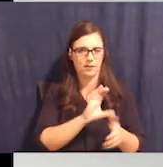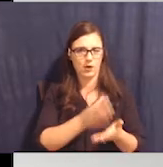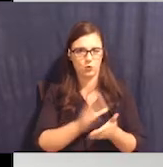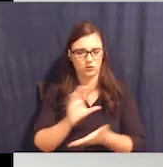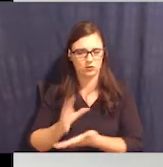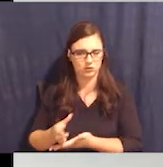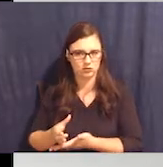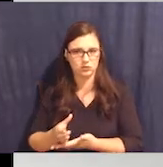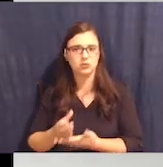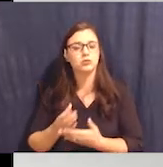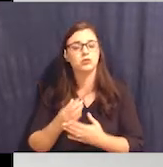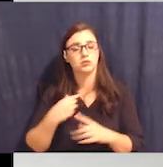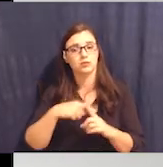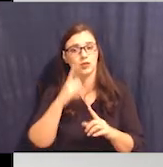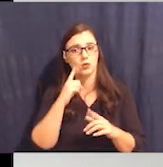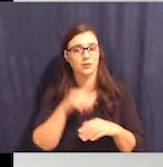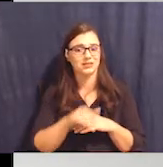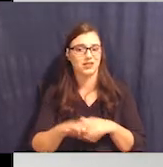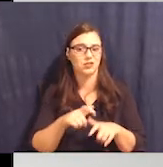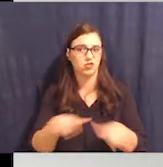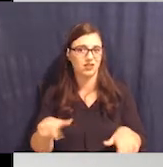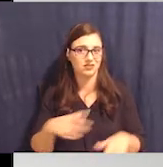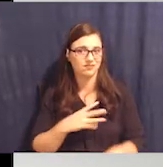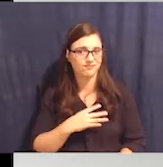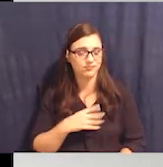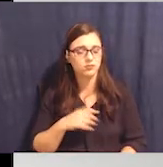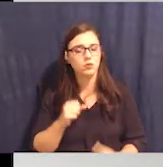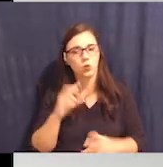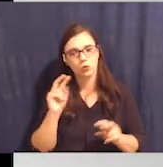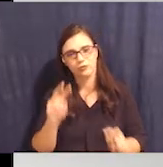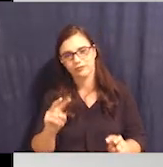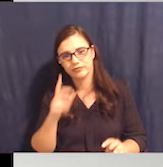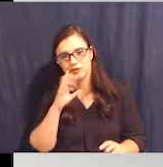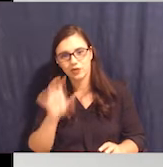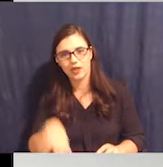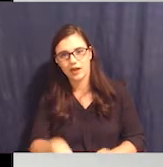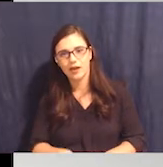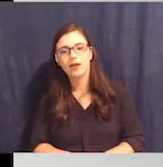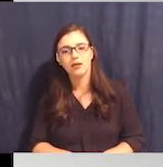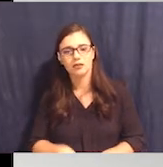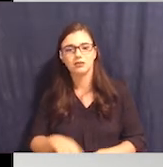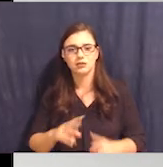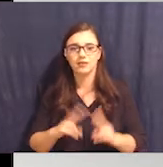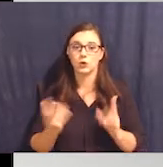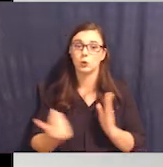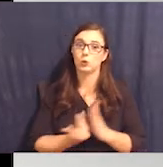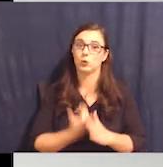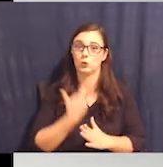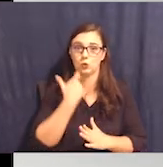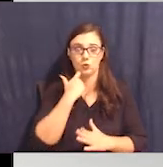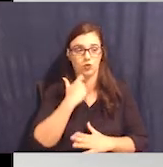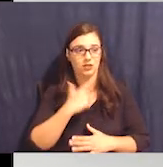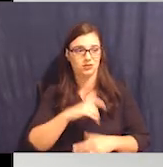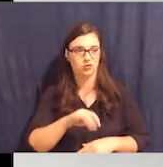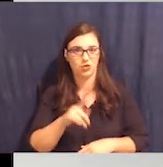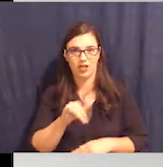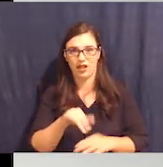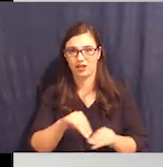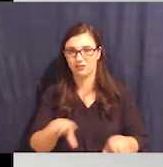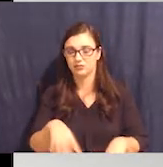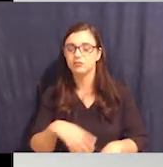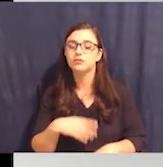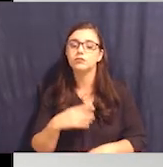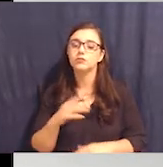It's differing amounts, and they're going to be sending you checks. So look out for that. That's very new. That's just coming